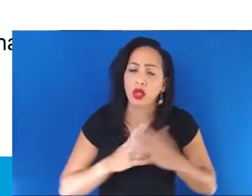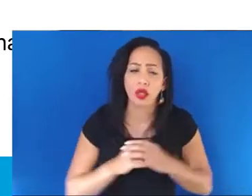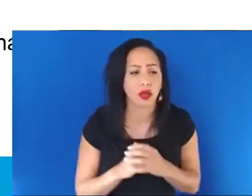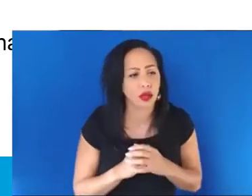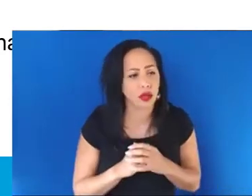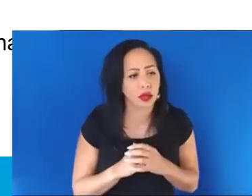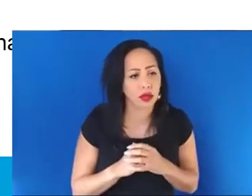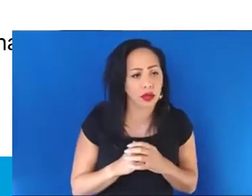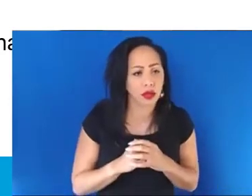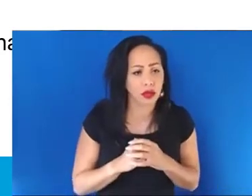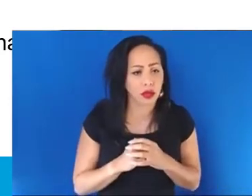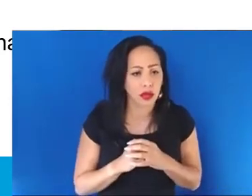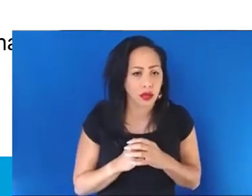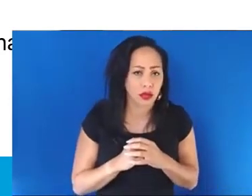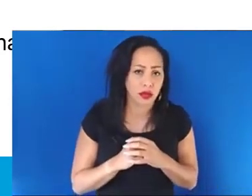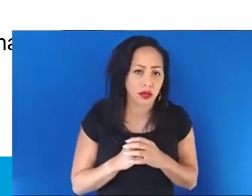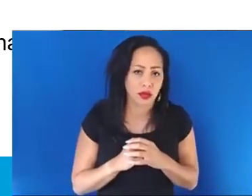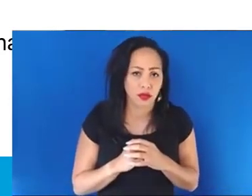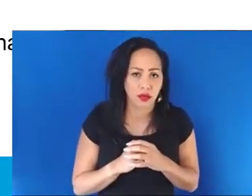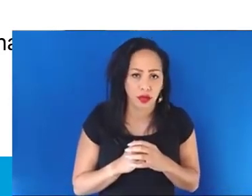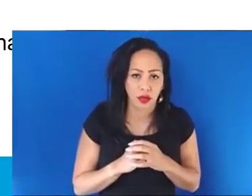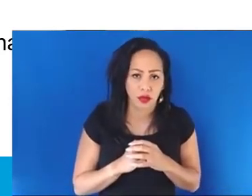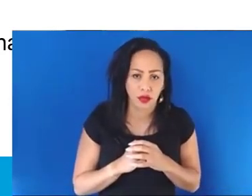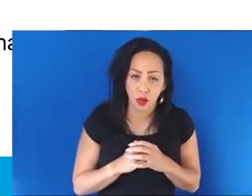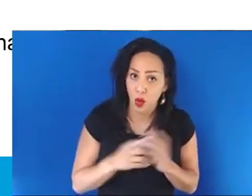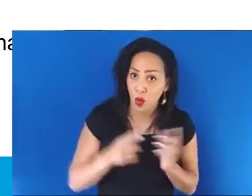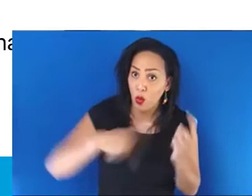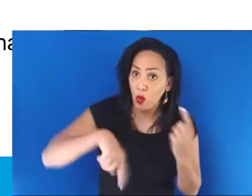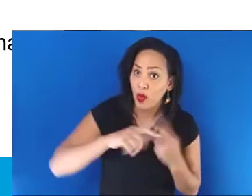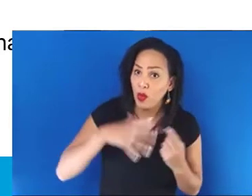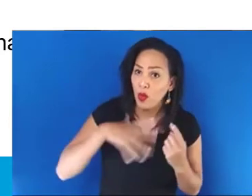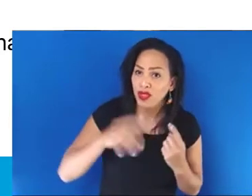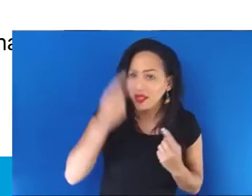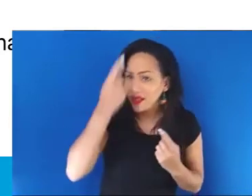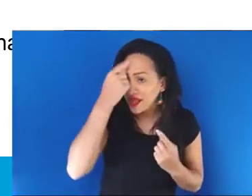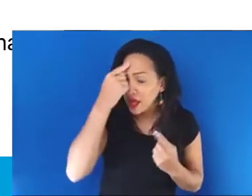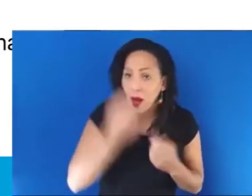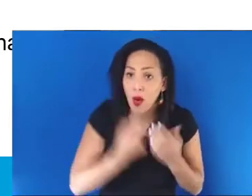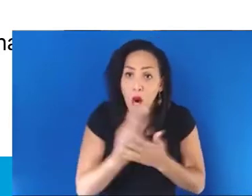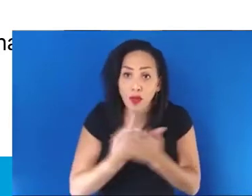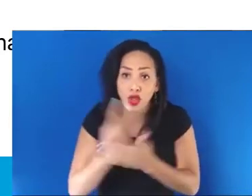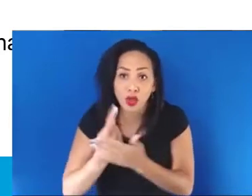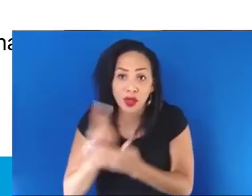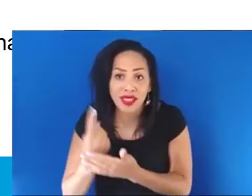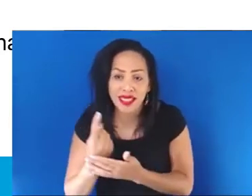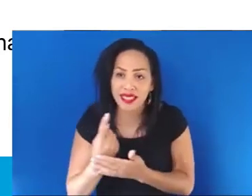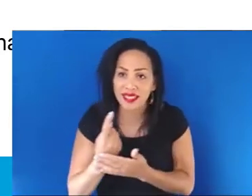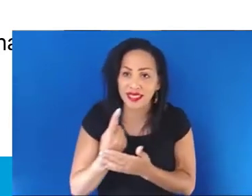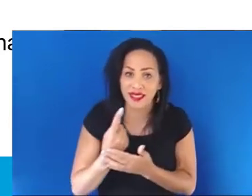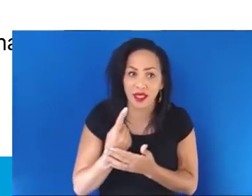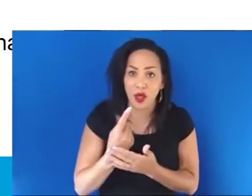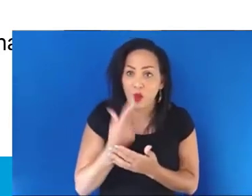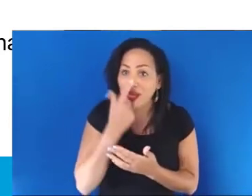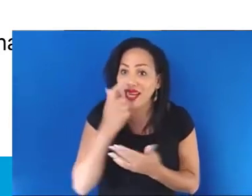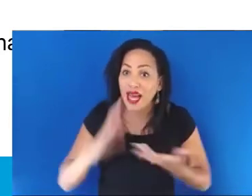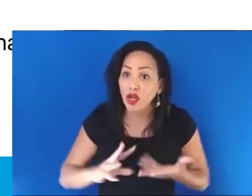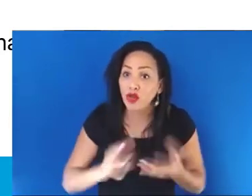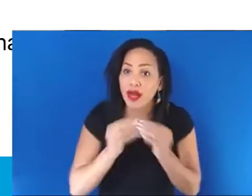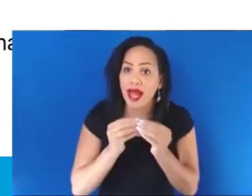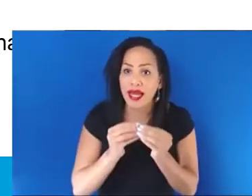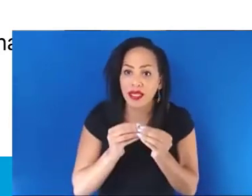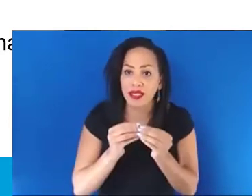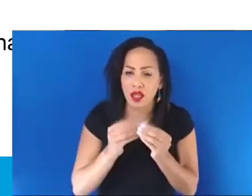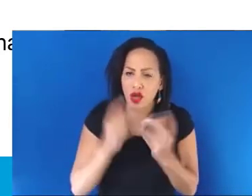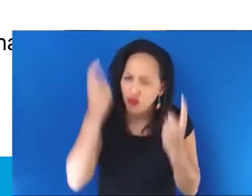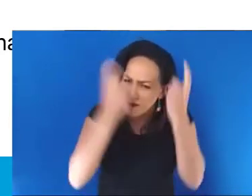bit about what type of opportunities there are going to be going forward to continue reflecting and discussing this topic.